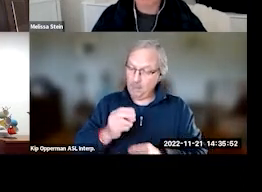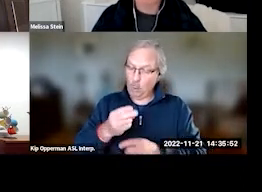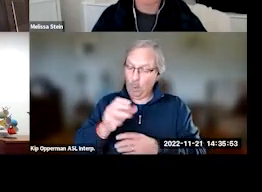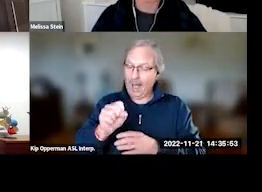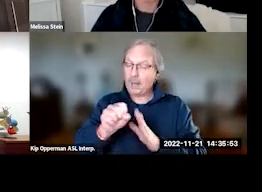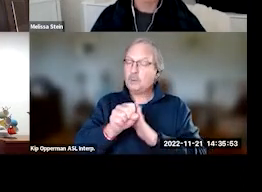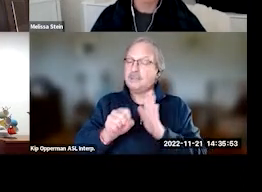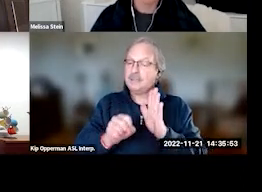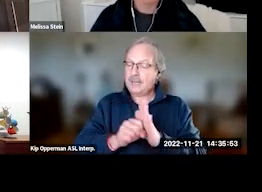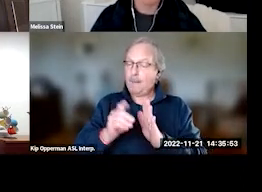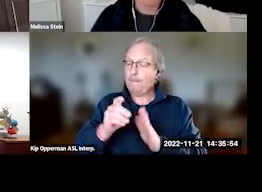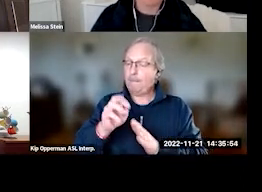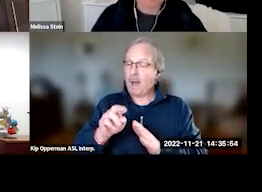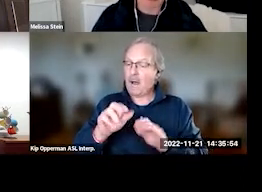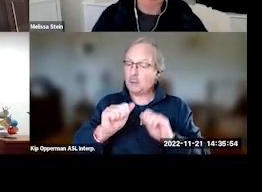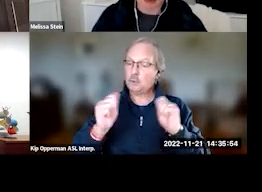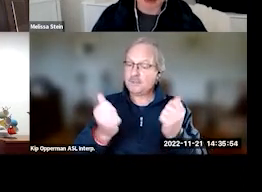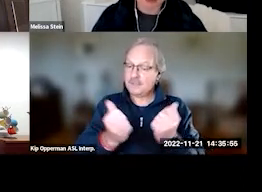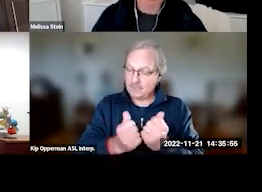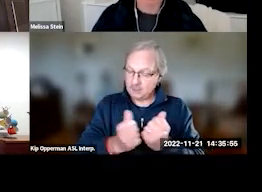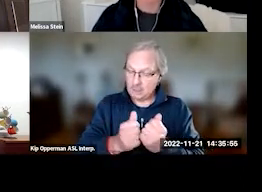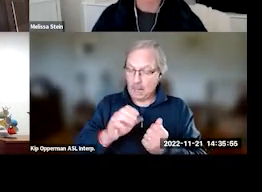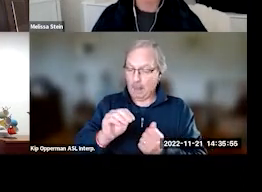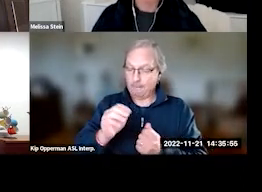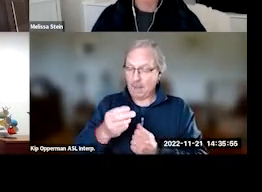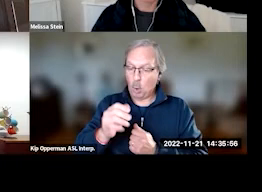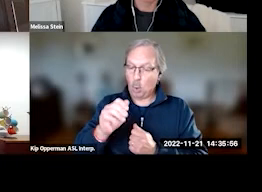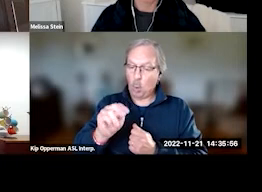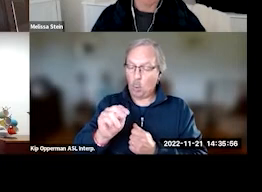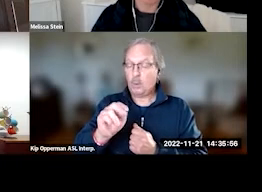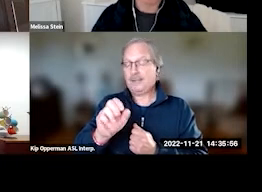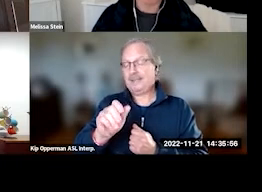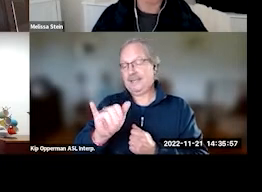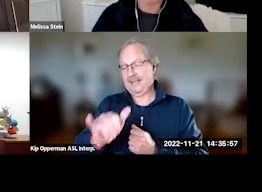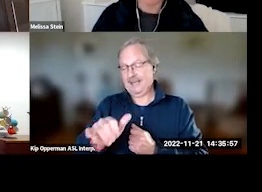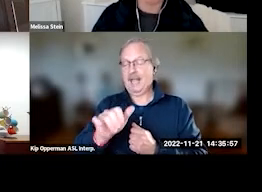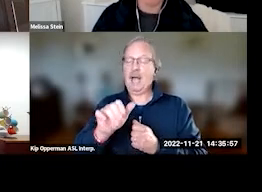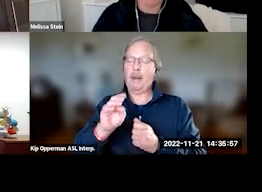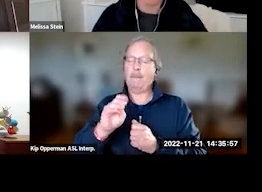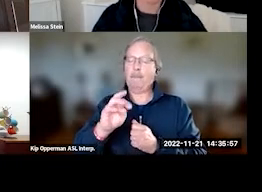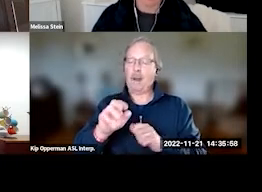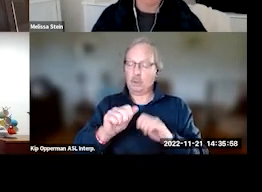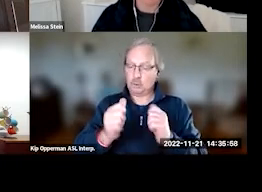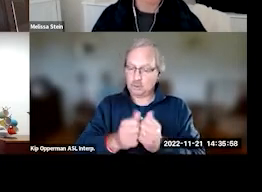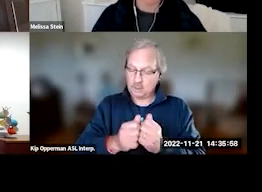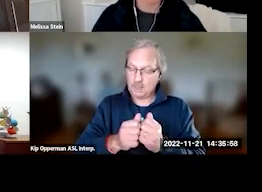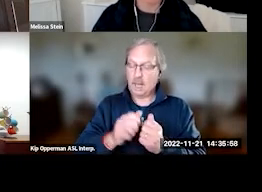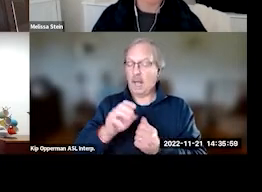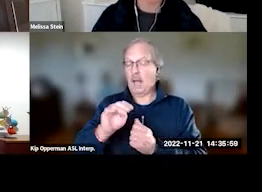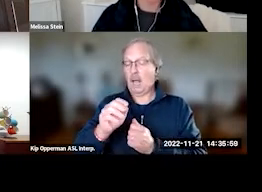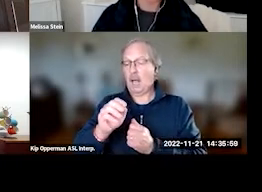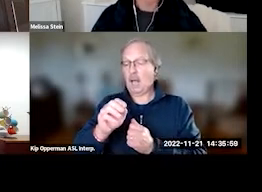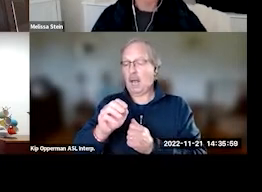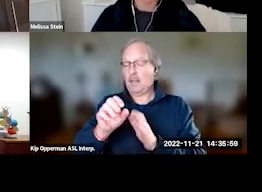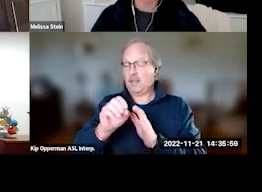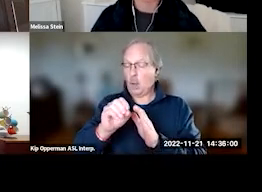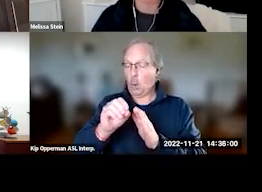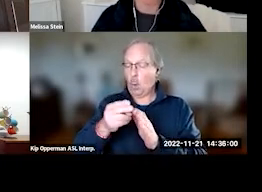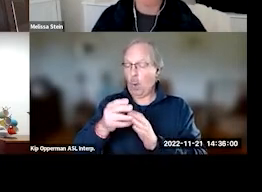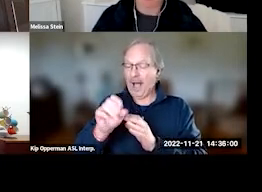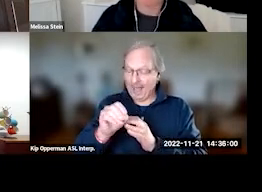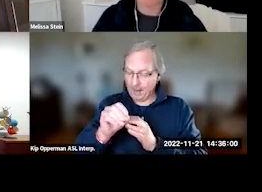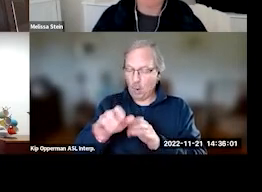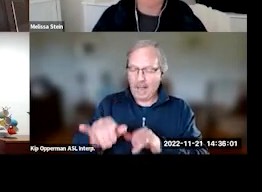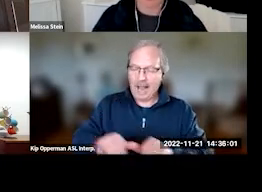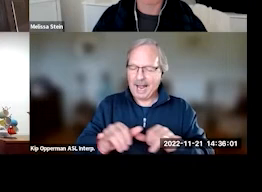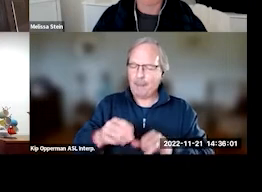Bar Association, the Mahoney County Bar Association, the Ohio Common Pleas Judges Association. He chairs